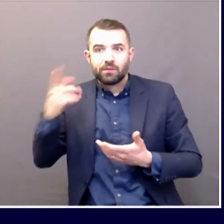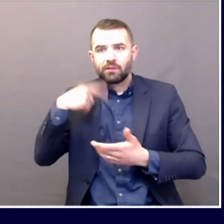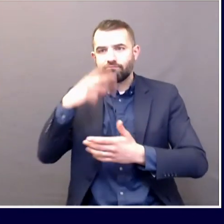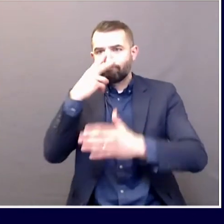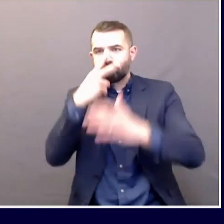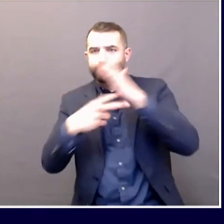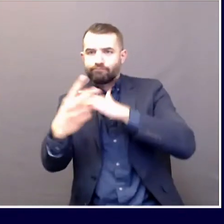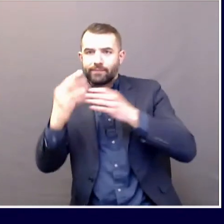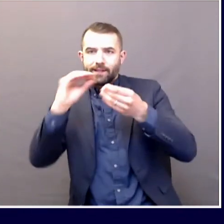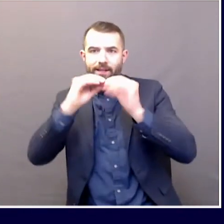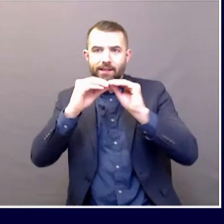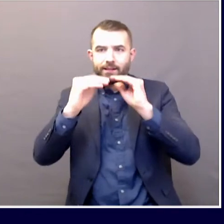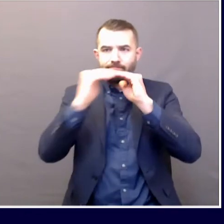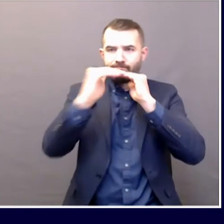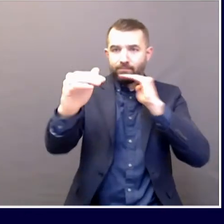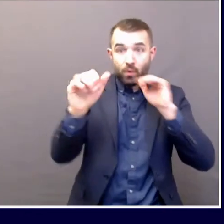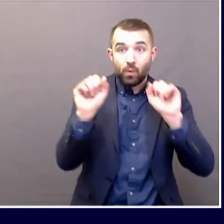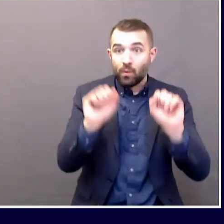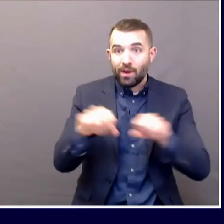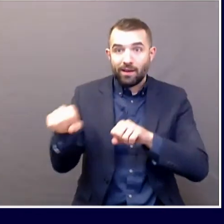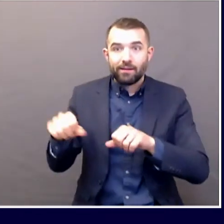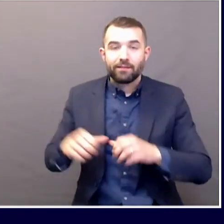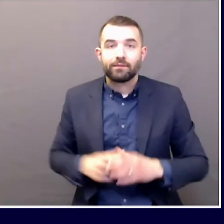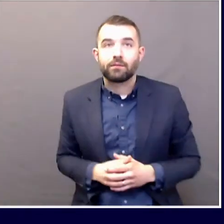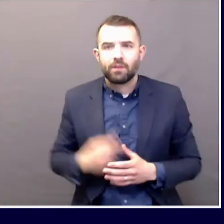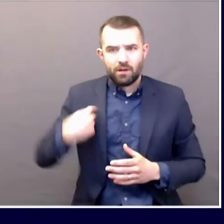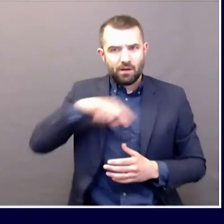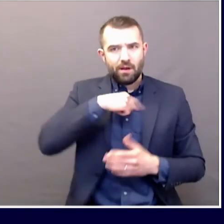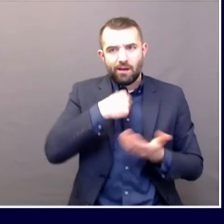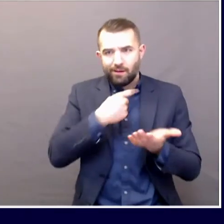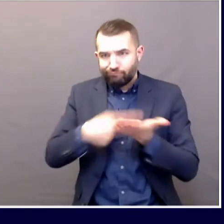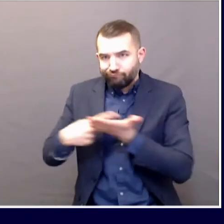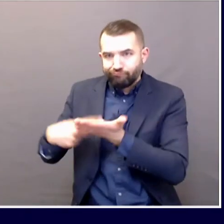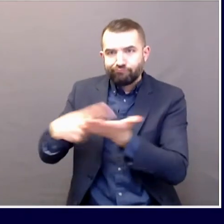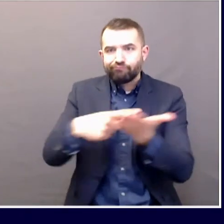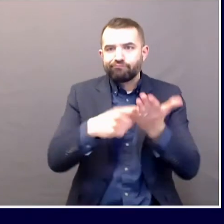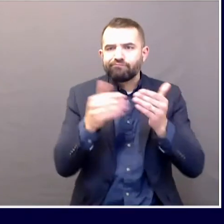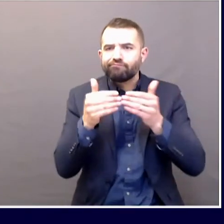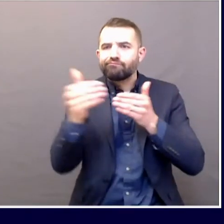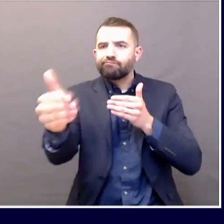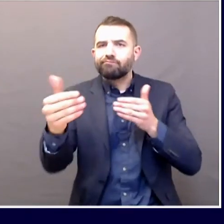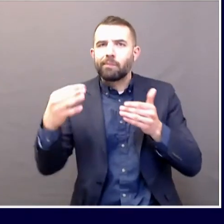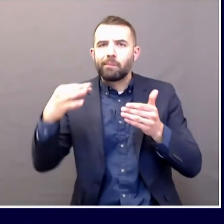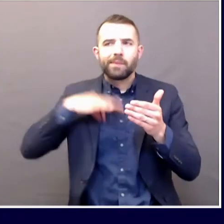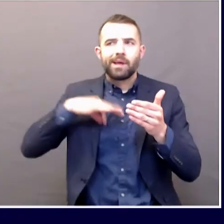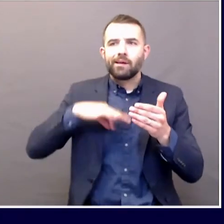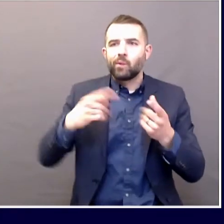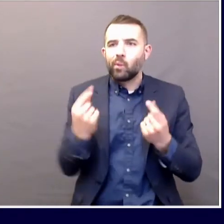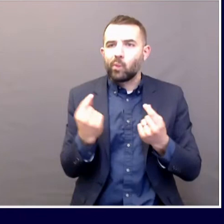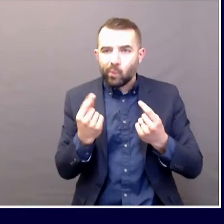information, a series of discussions about where we go from here. All of these things,